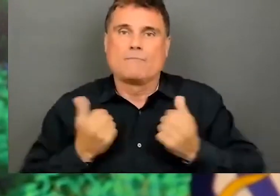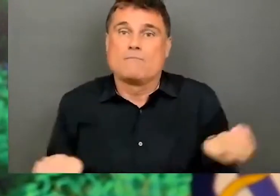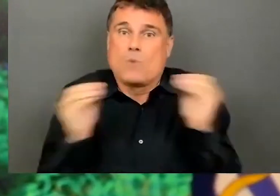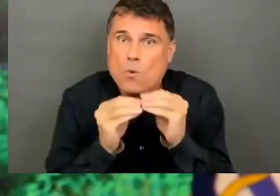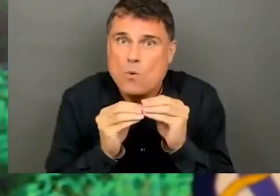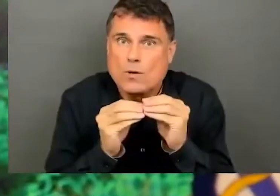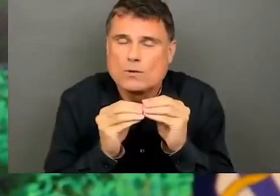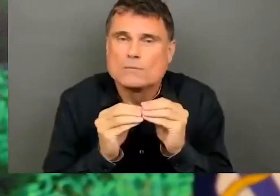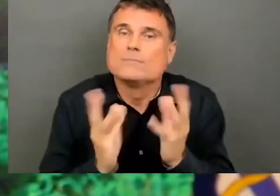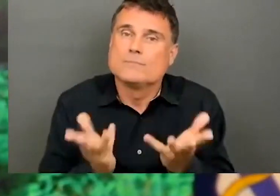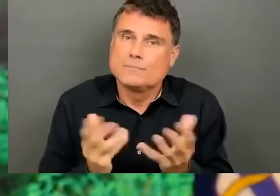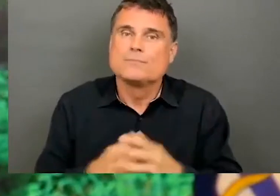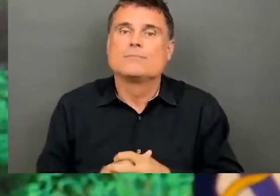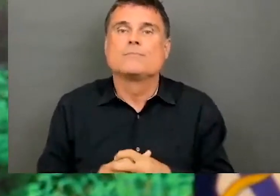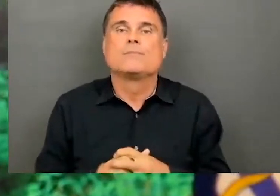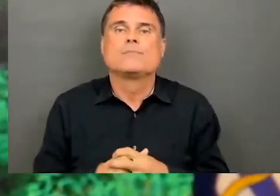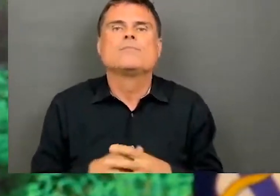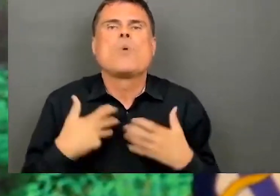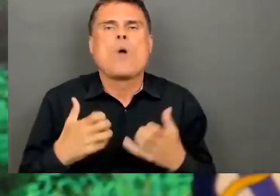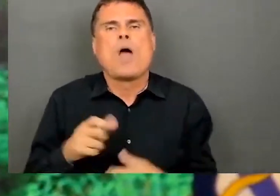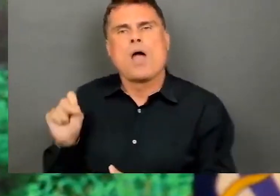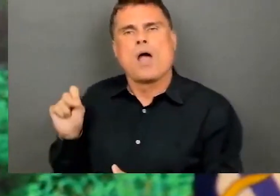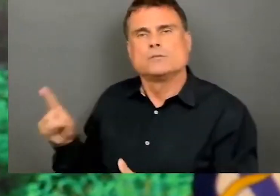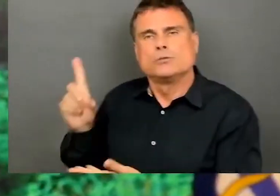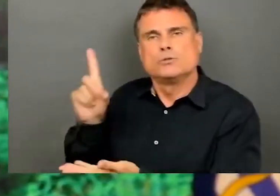add some remarks. Thank you.